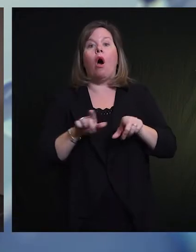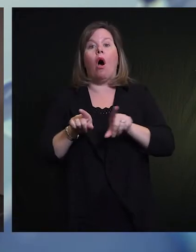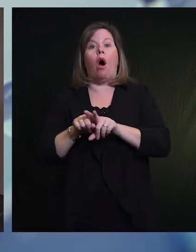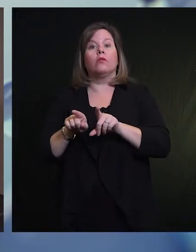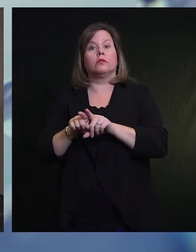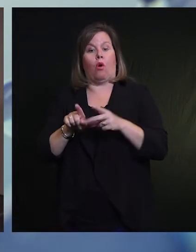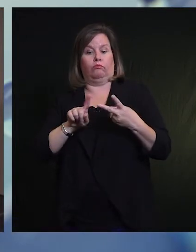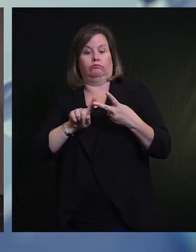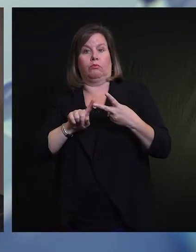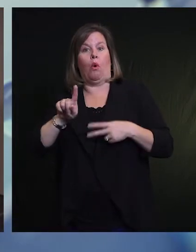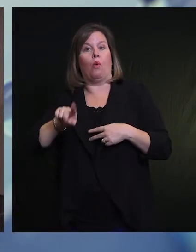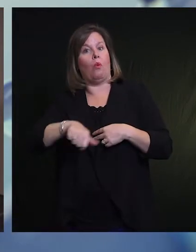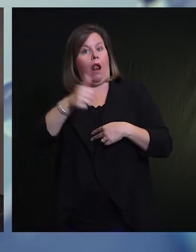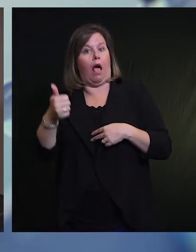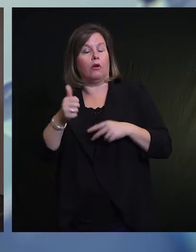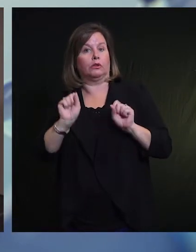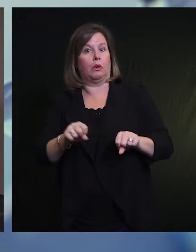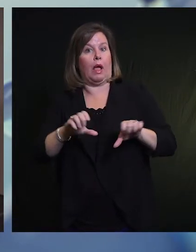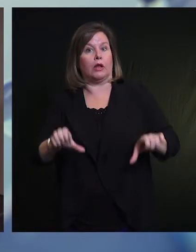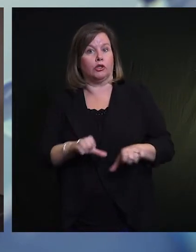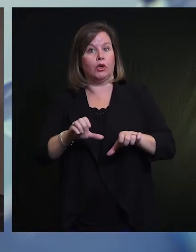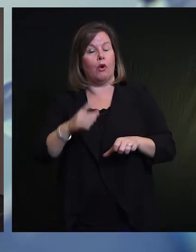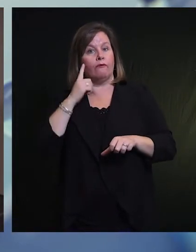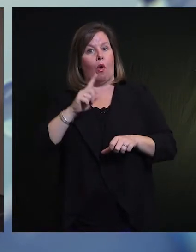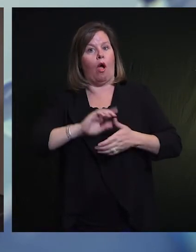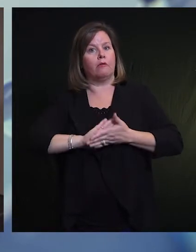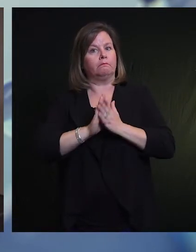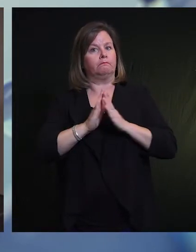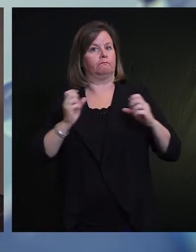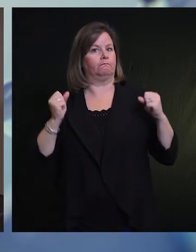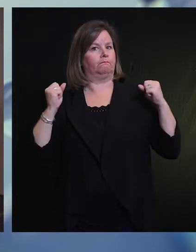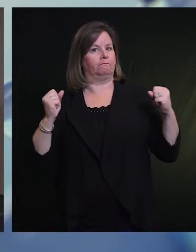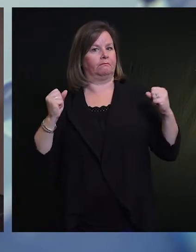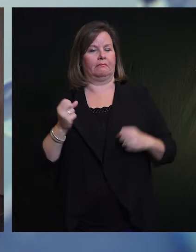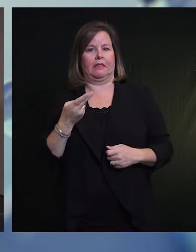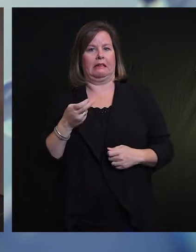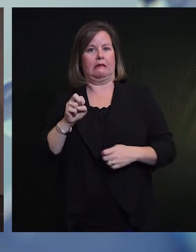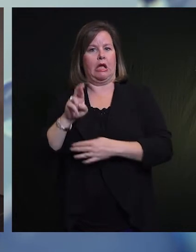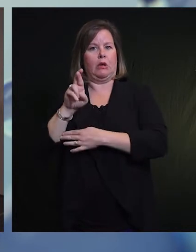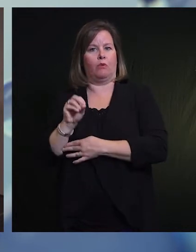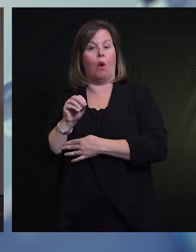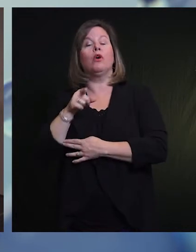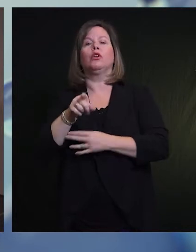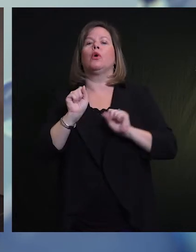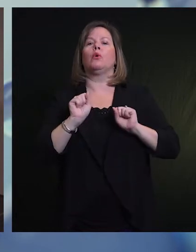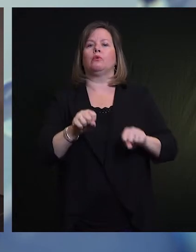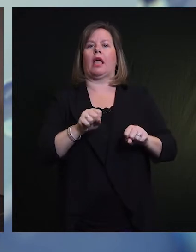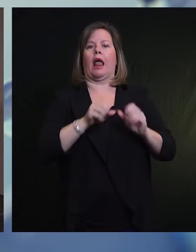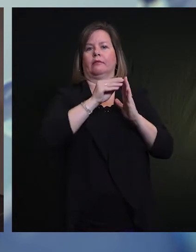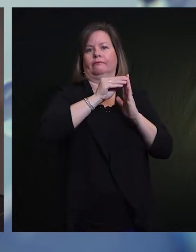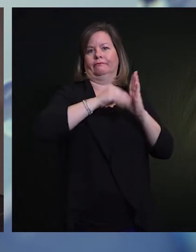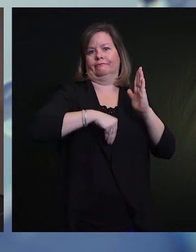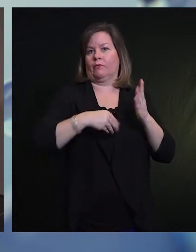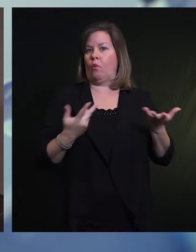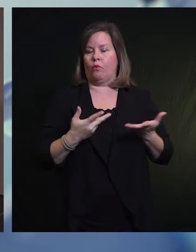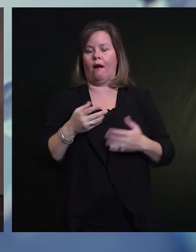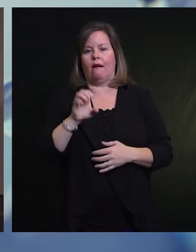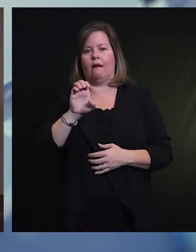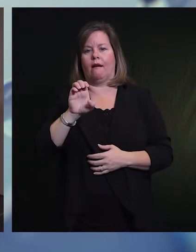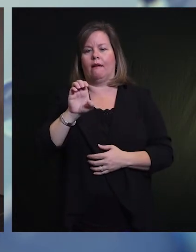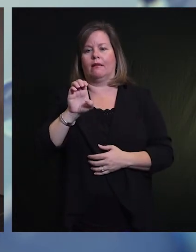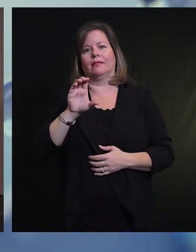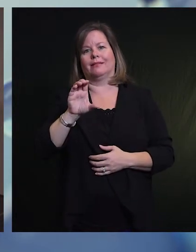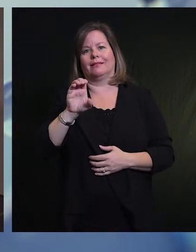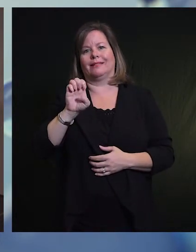real briefly about something else that you can do to be heroic to help our community right now, and that is complete the census.